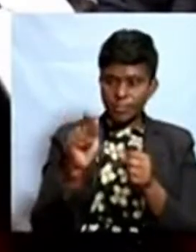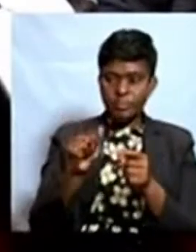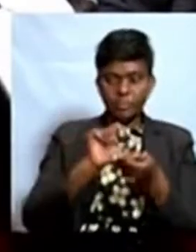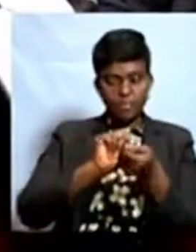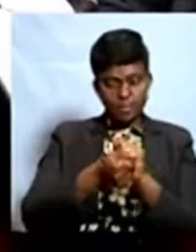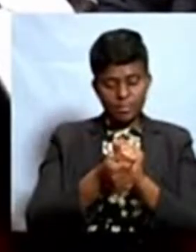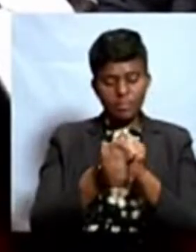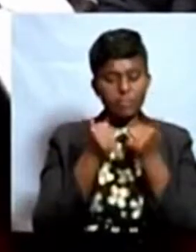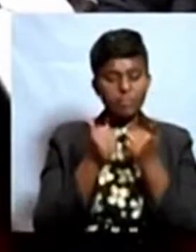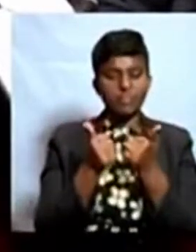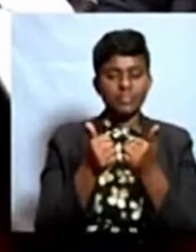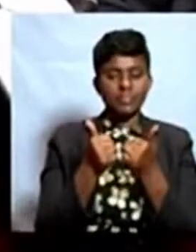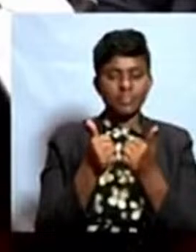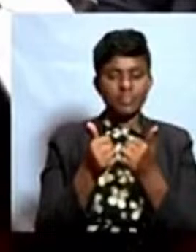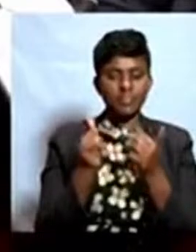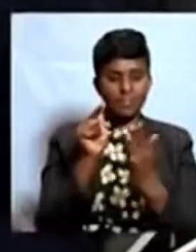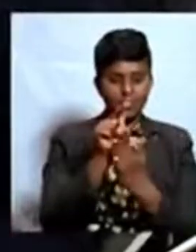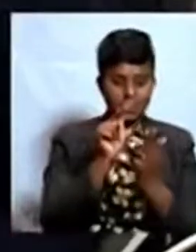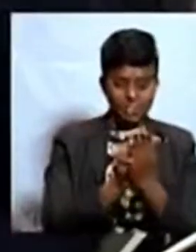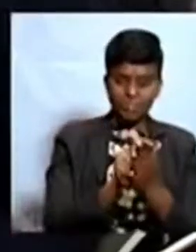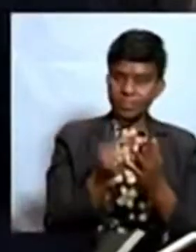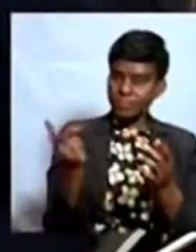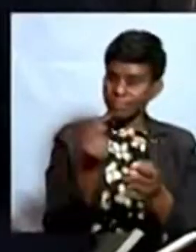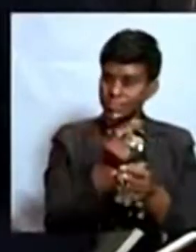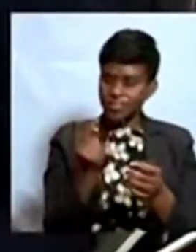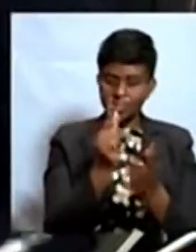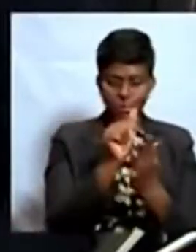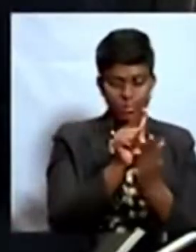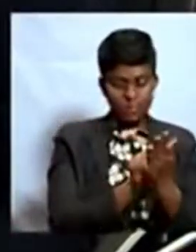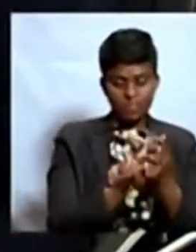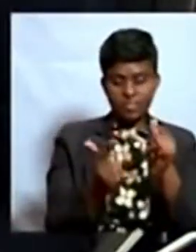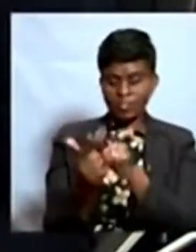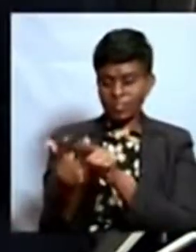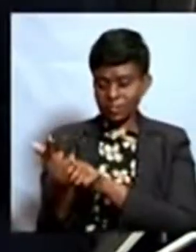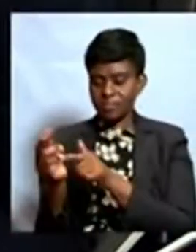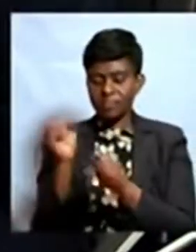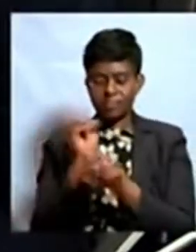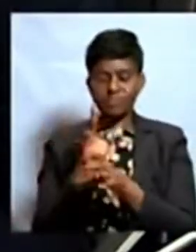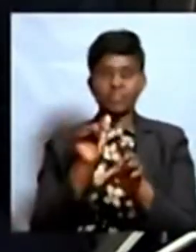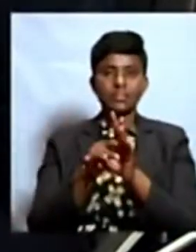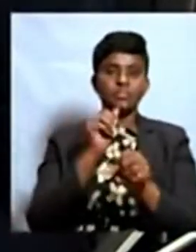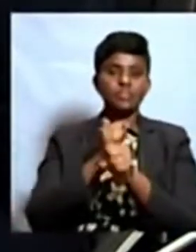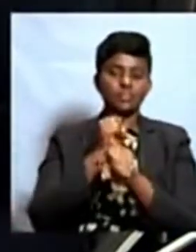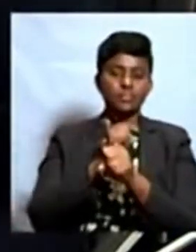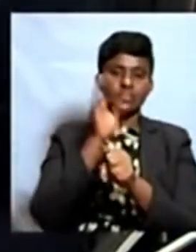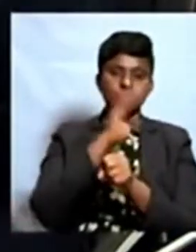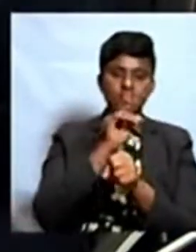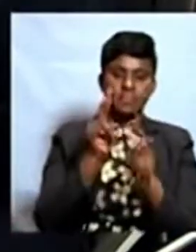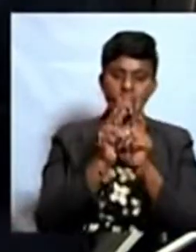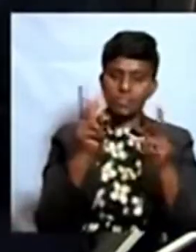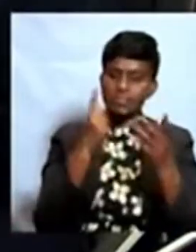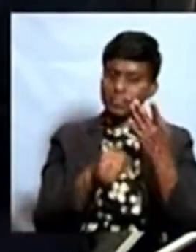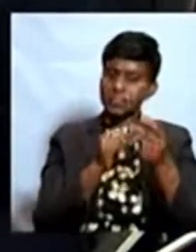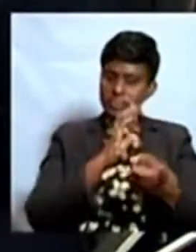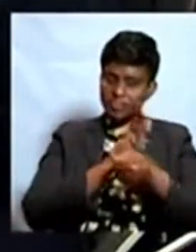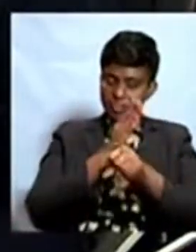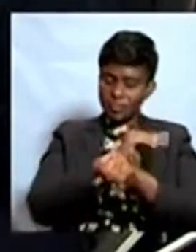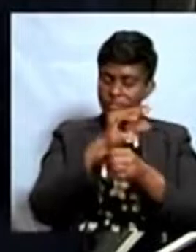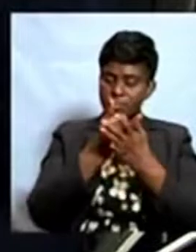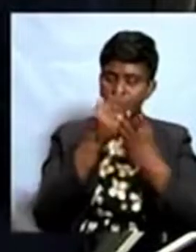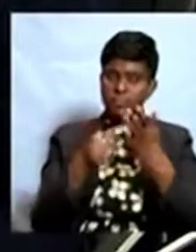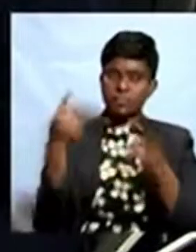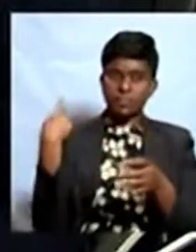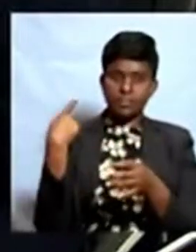amending the two laws that are already in operation. So once Parliament